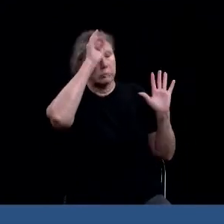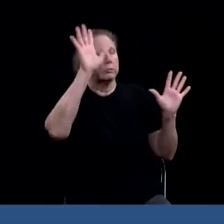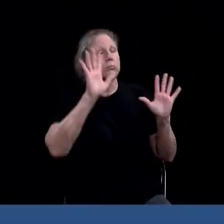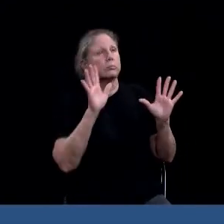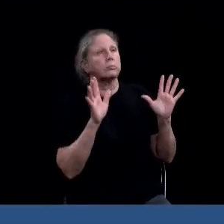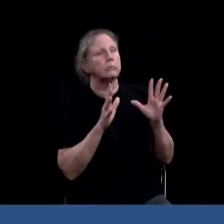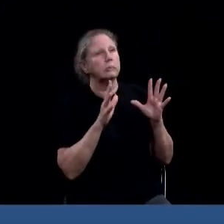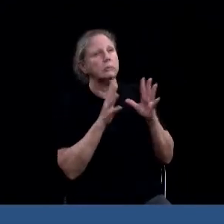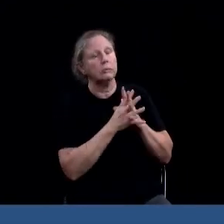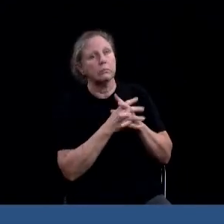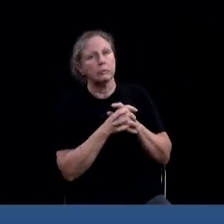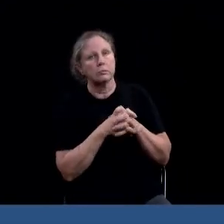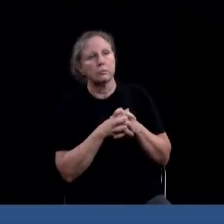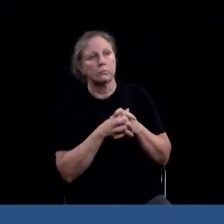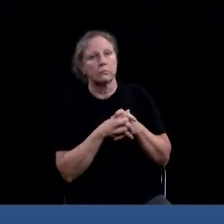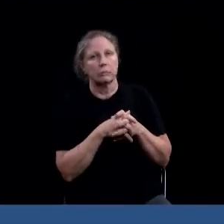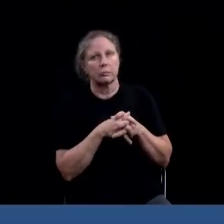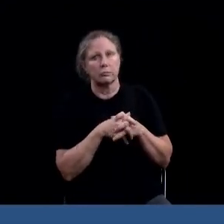Okay.